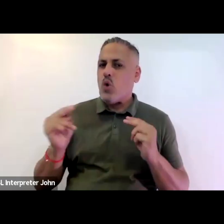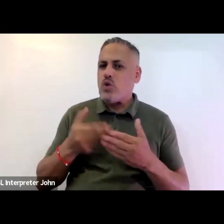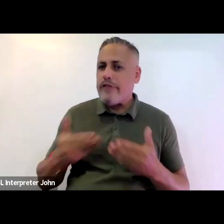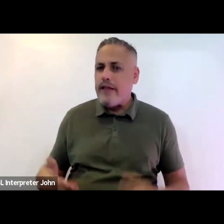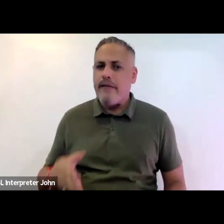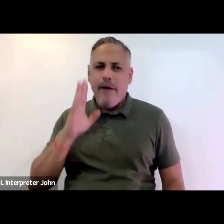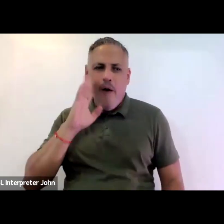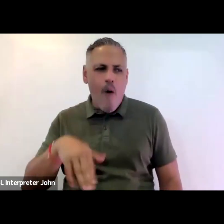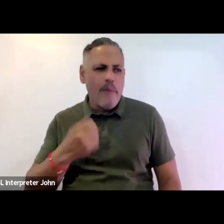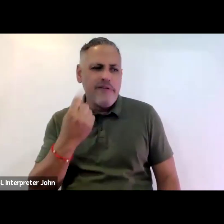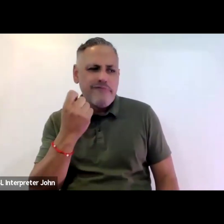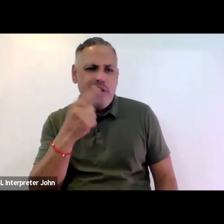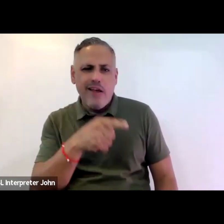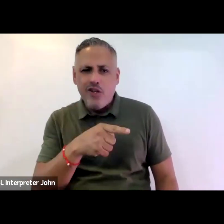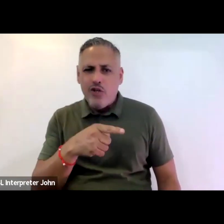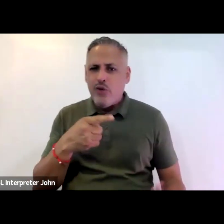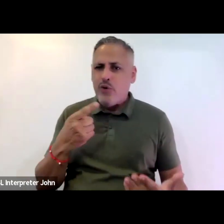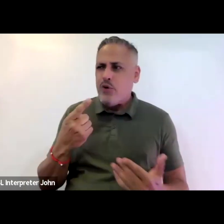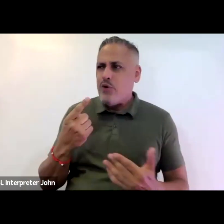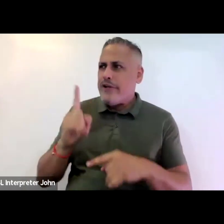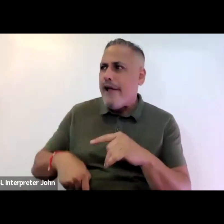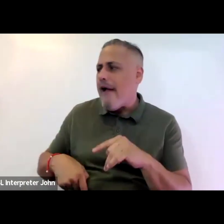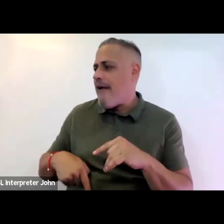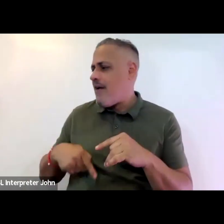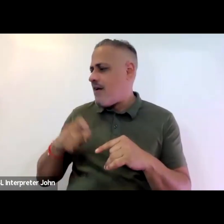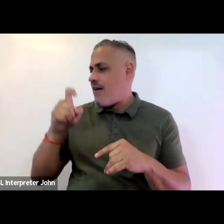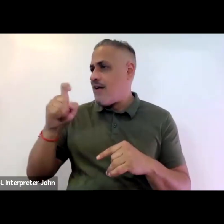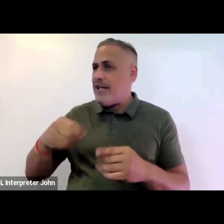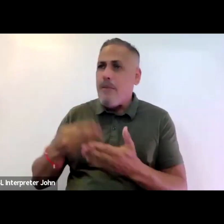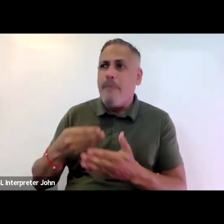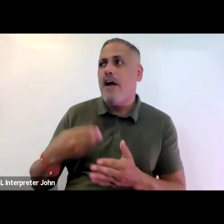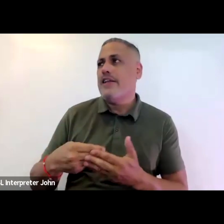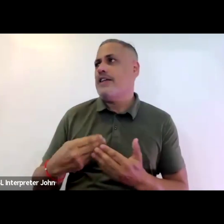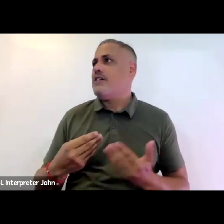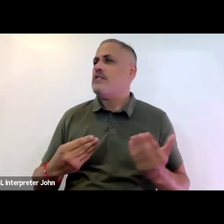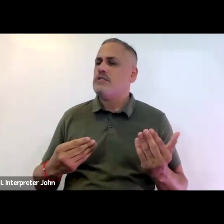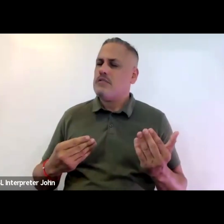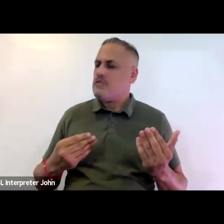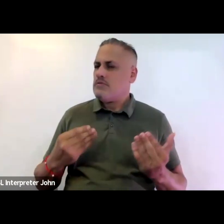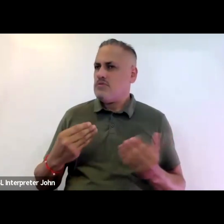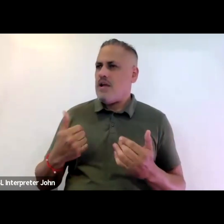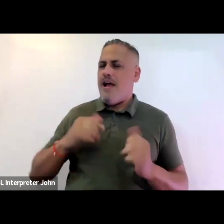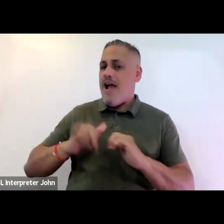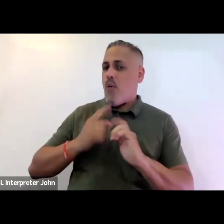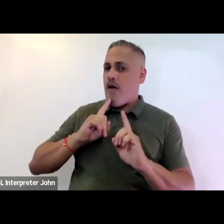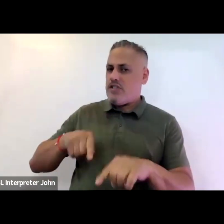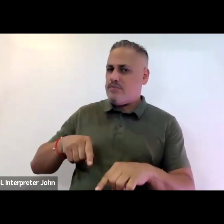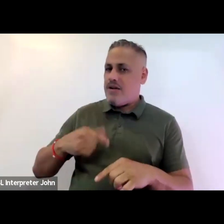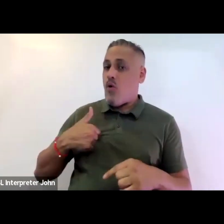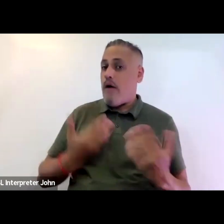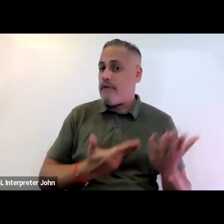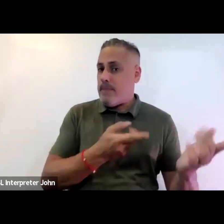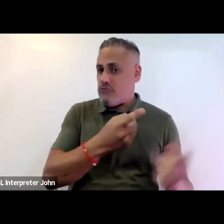we understand you, your hands are tied. You really need the money, XYZ. How I respond, or how I recommend